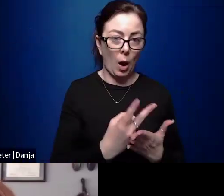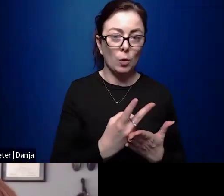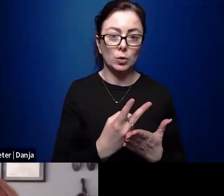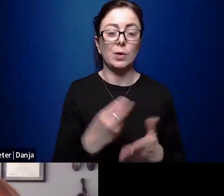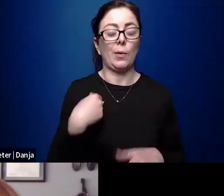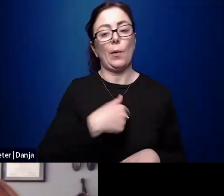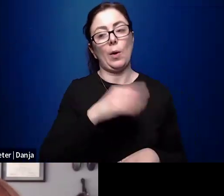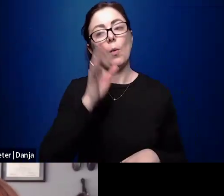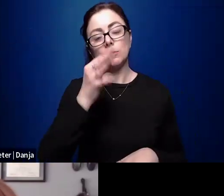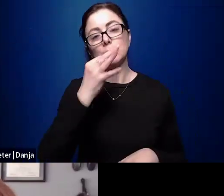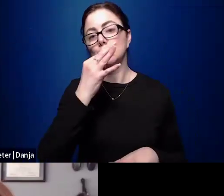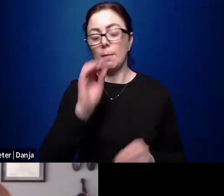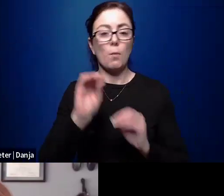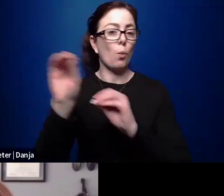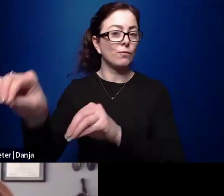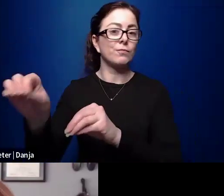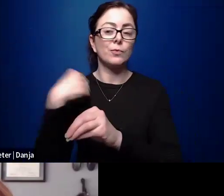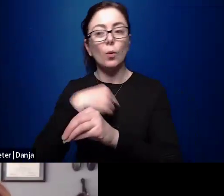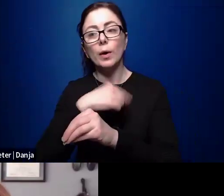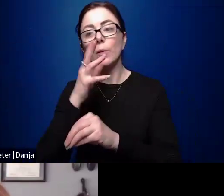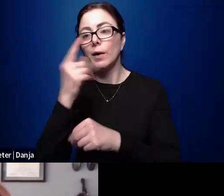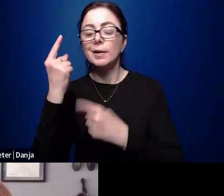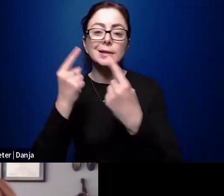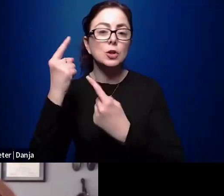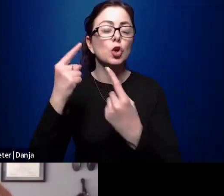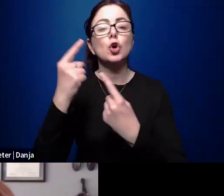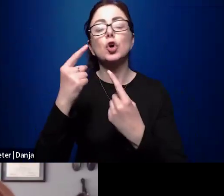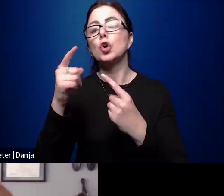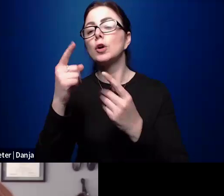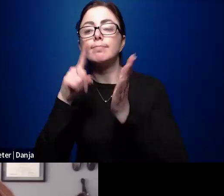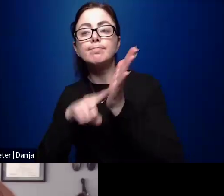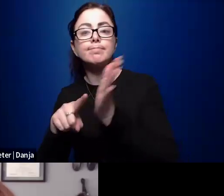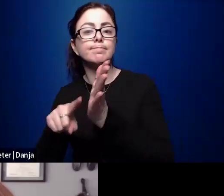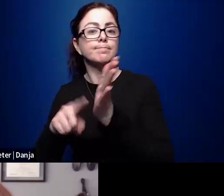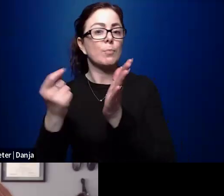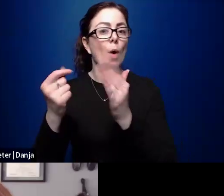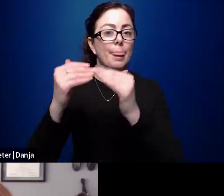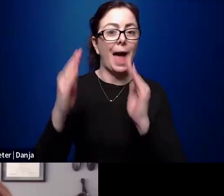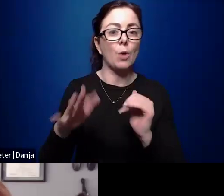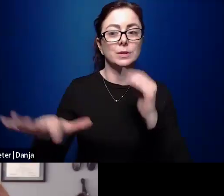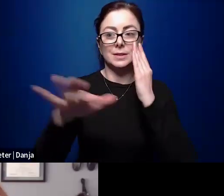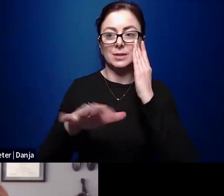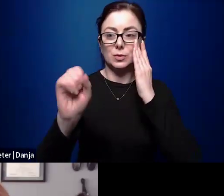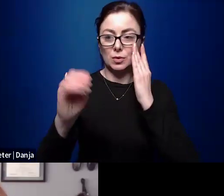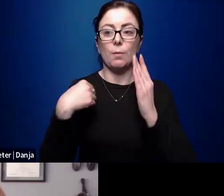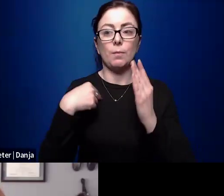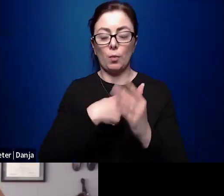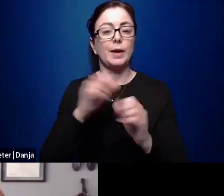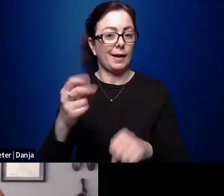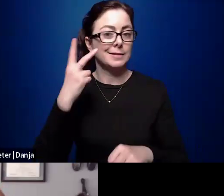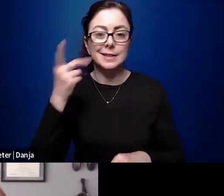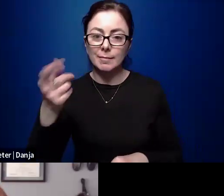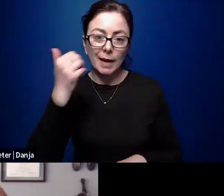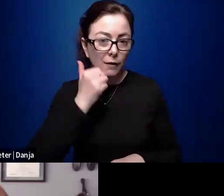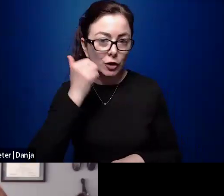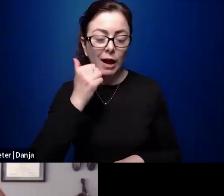out there soon. We've just started looking at houses, so we're going to move right in the same town as him so that I can see him every single day. But